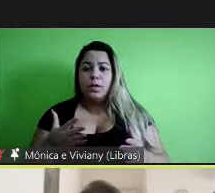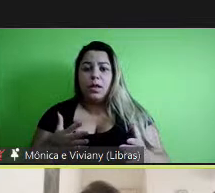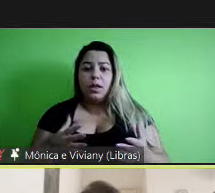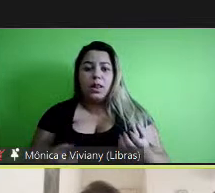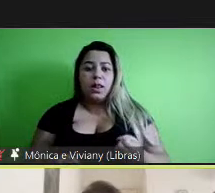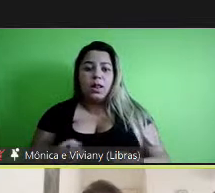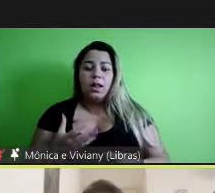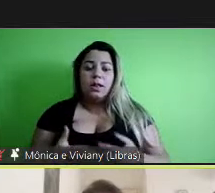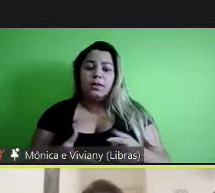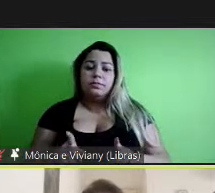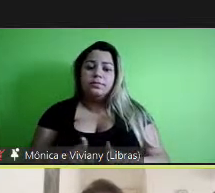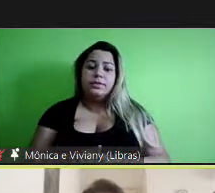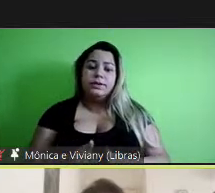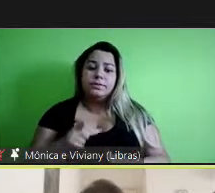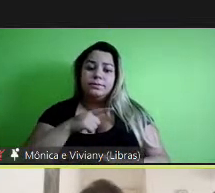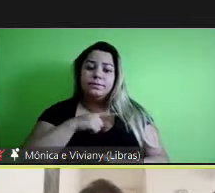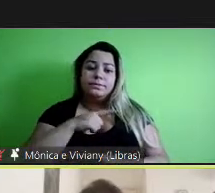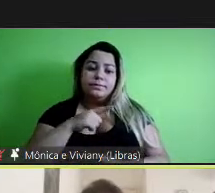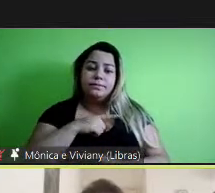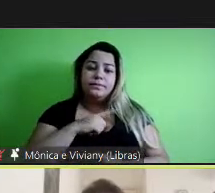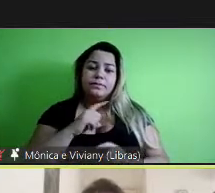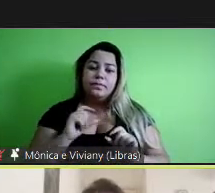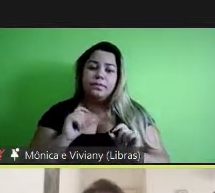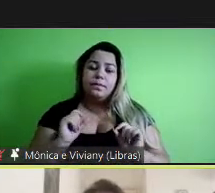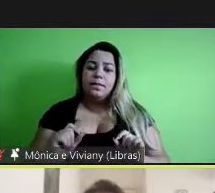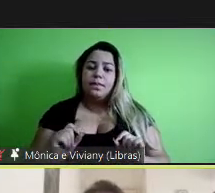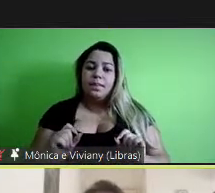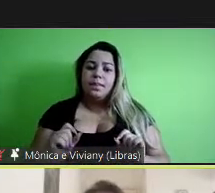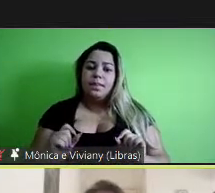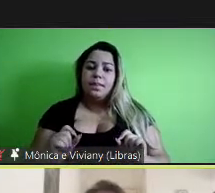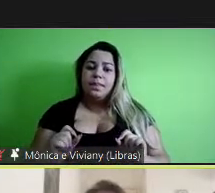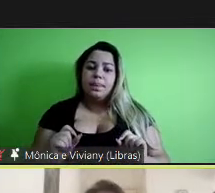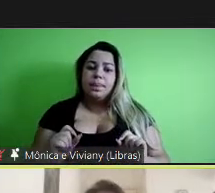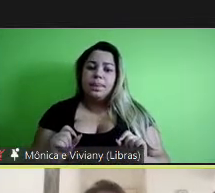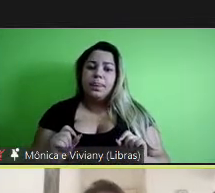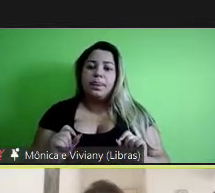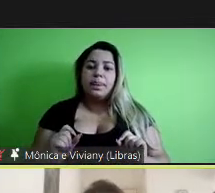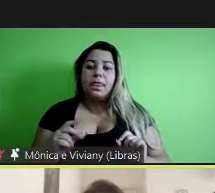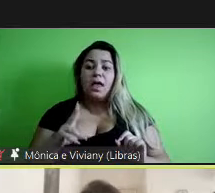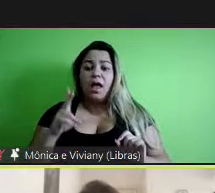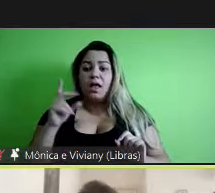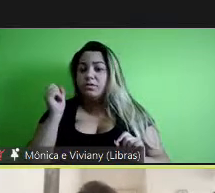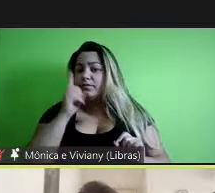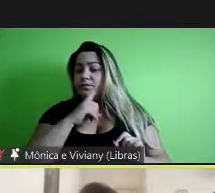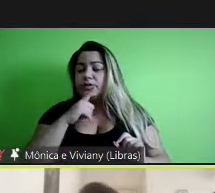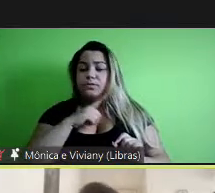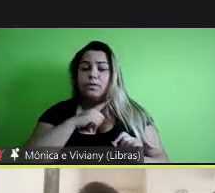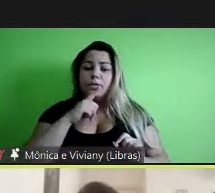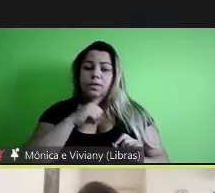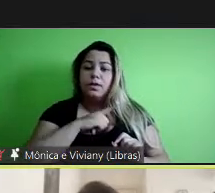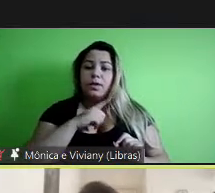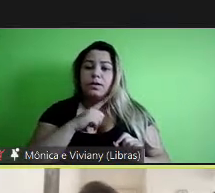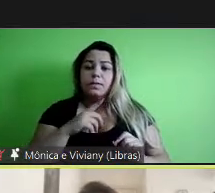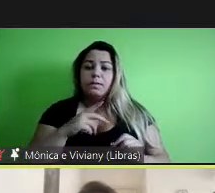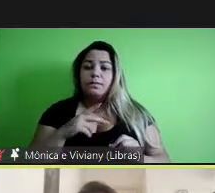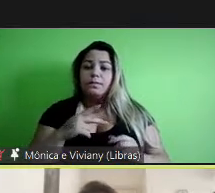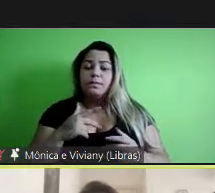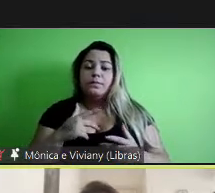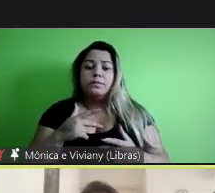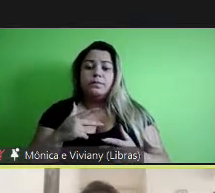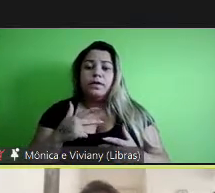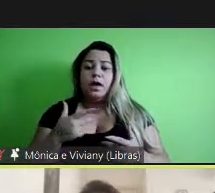to be heat waves, we know there are going to be floods, so we need to have an improvement in the infrastructure. We need to have